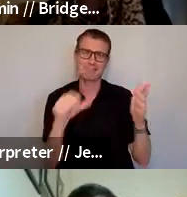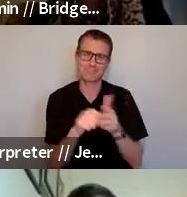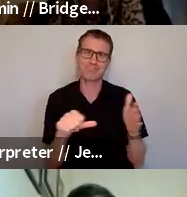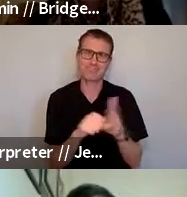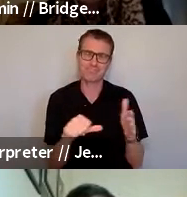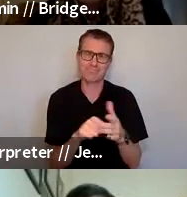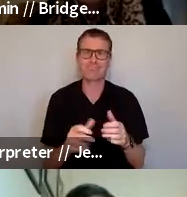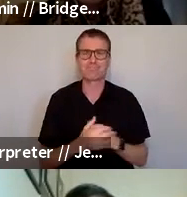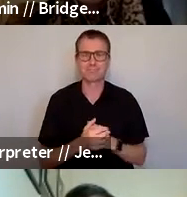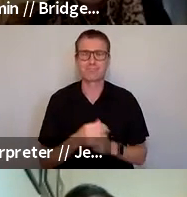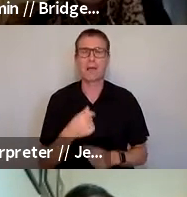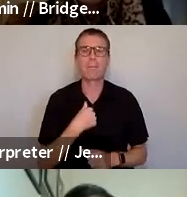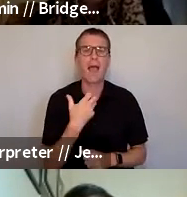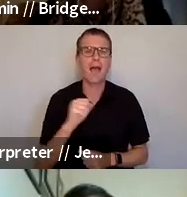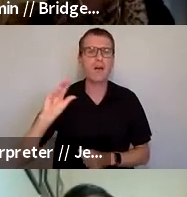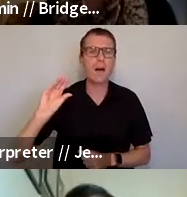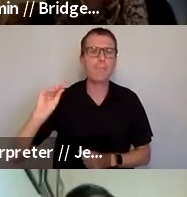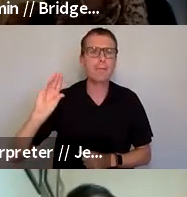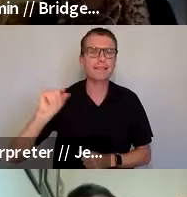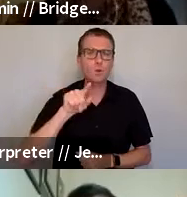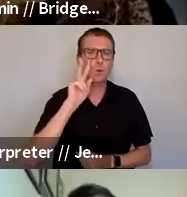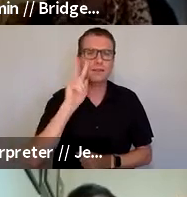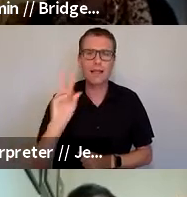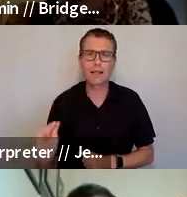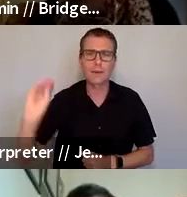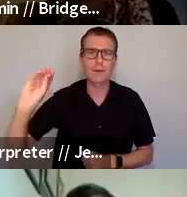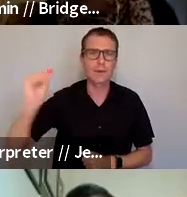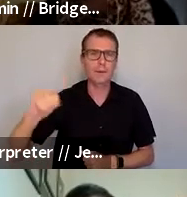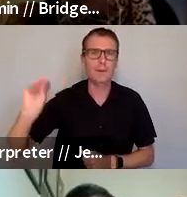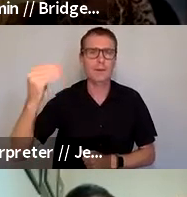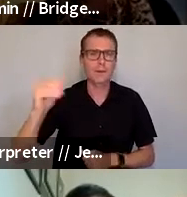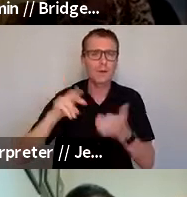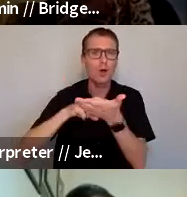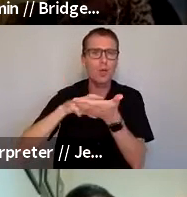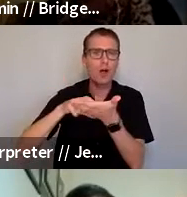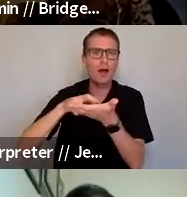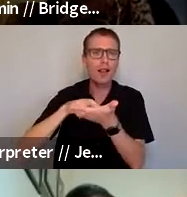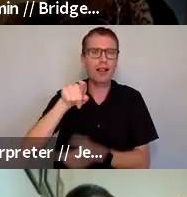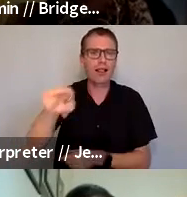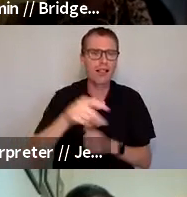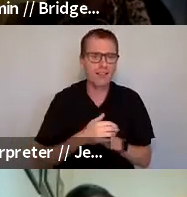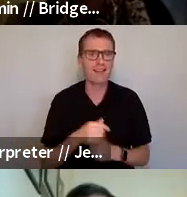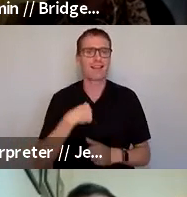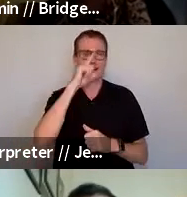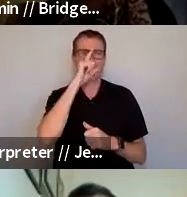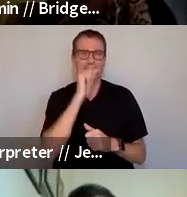I can use puppets and we can collaborate with music and puppets and dancers and bring something together